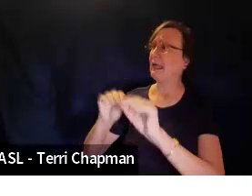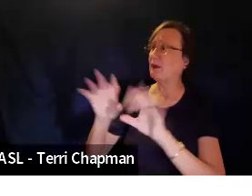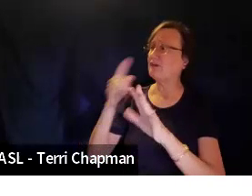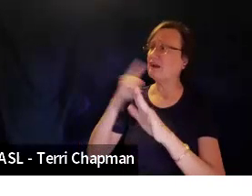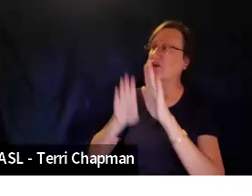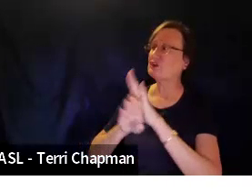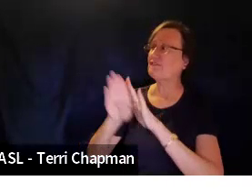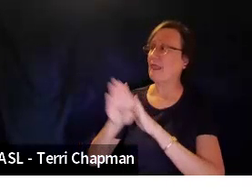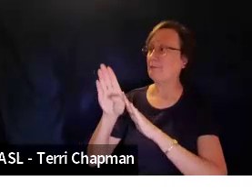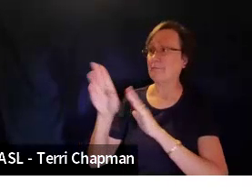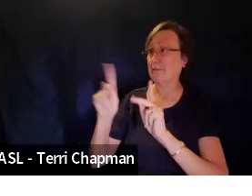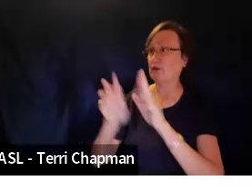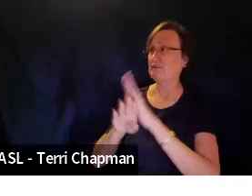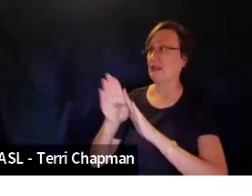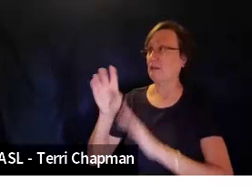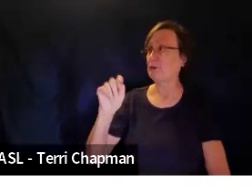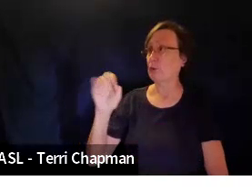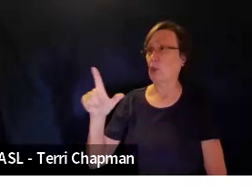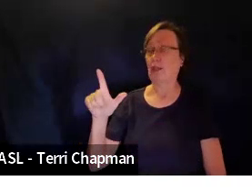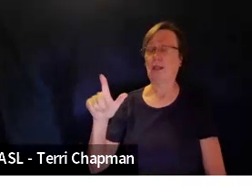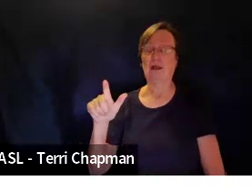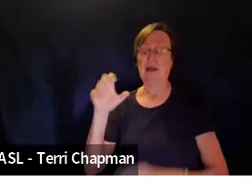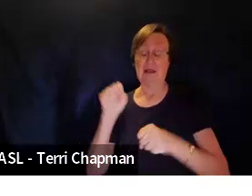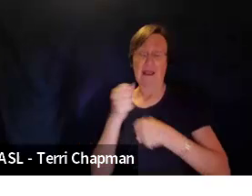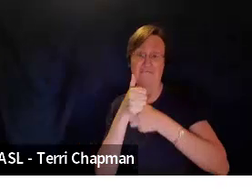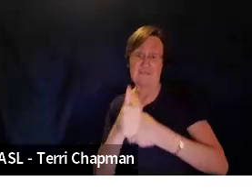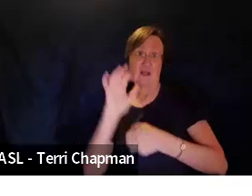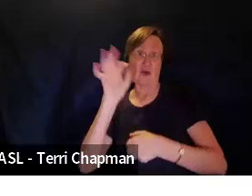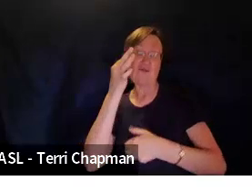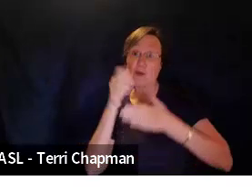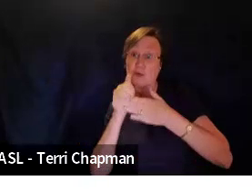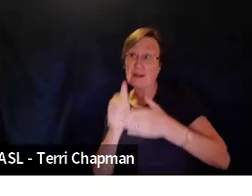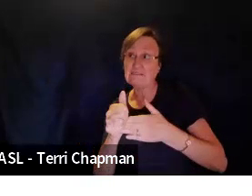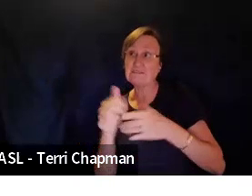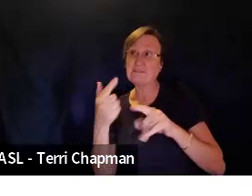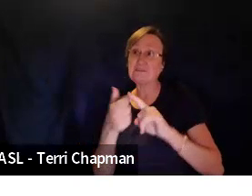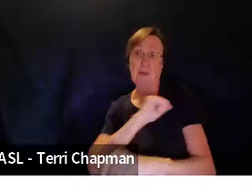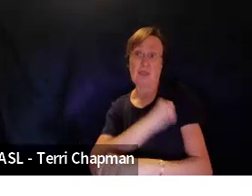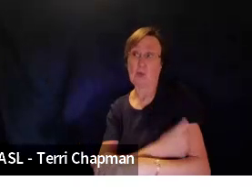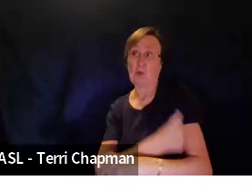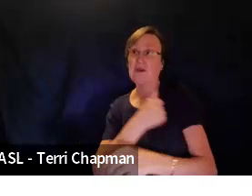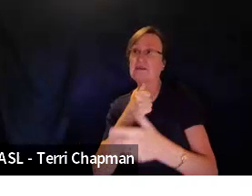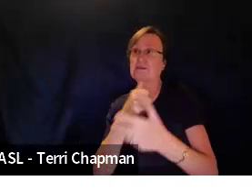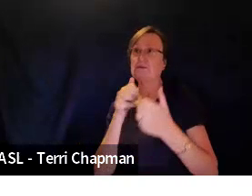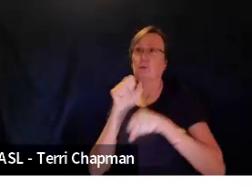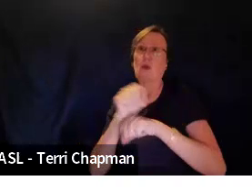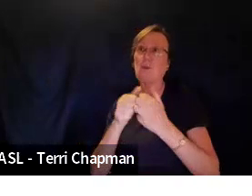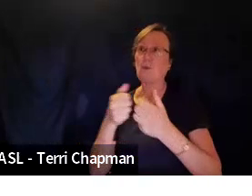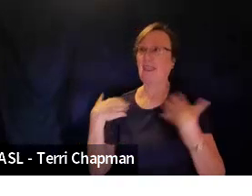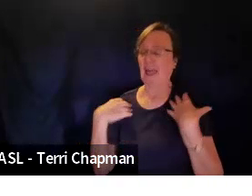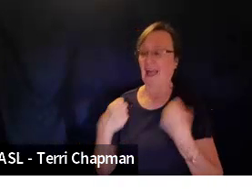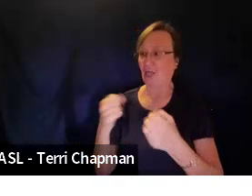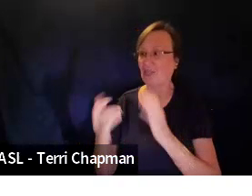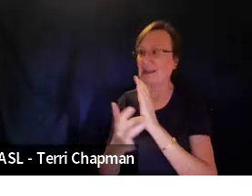tool. They can follow federal guidance from authorities on health technologies, such as HHS has put